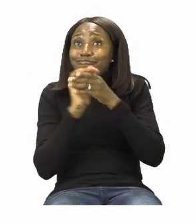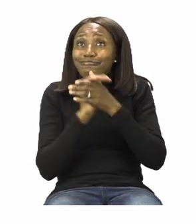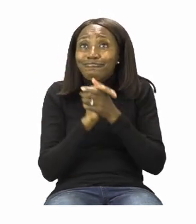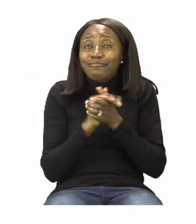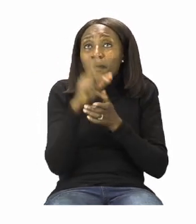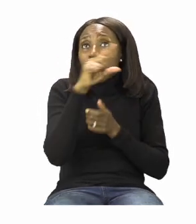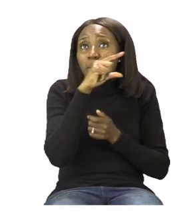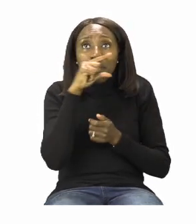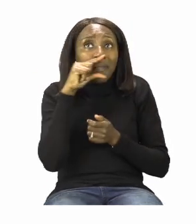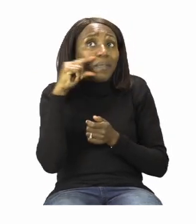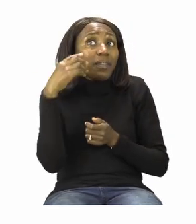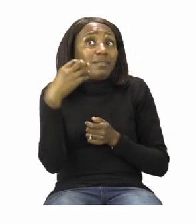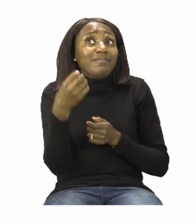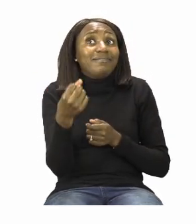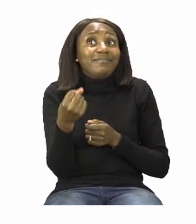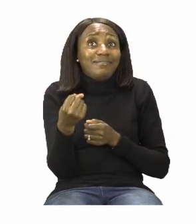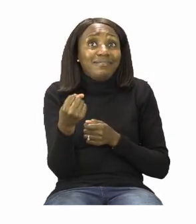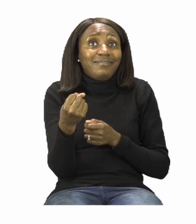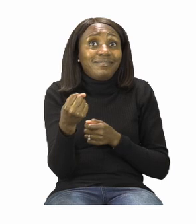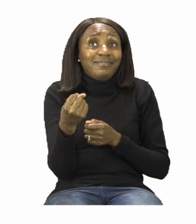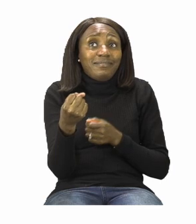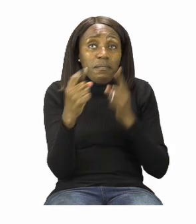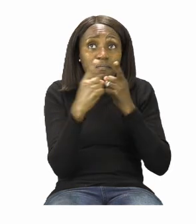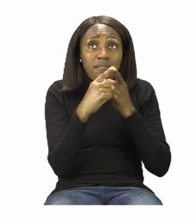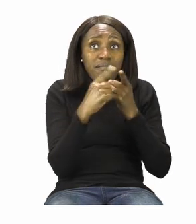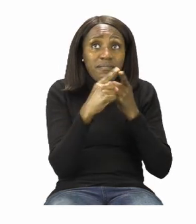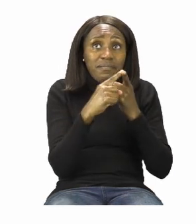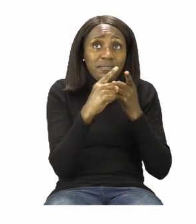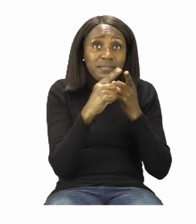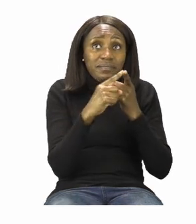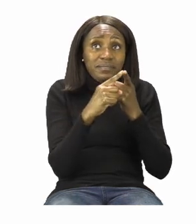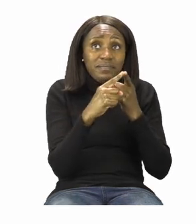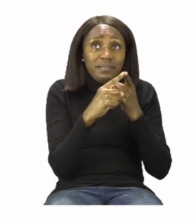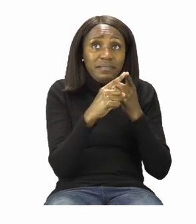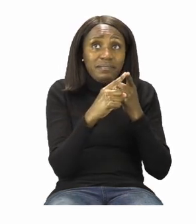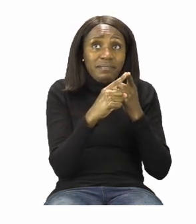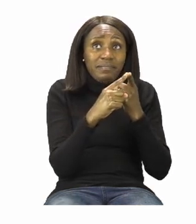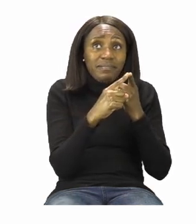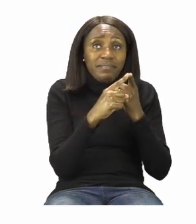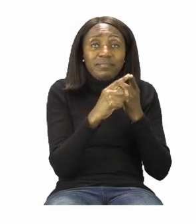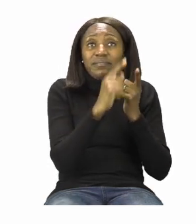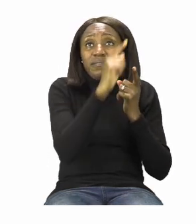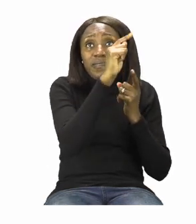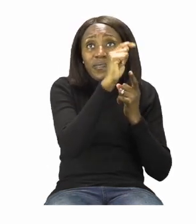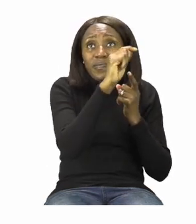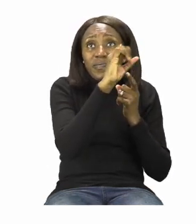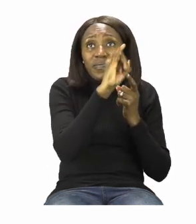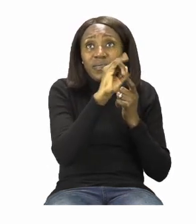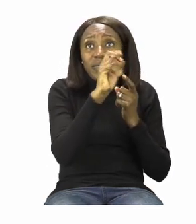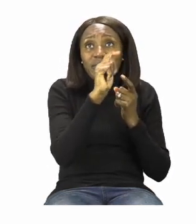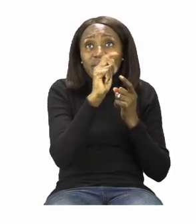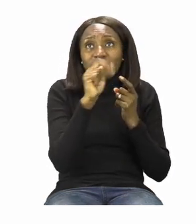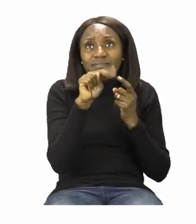names. The first one, his name is Titus.